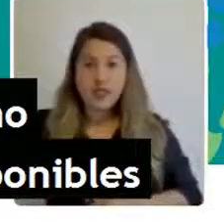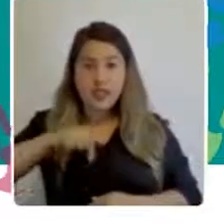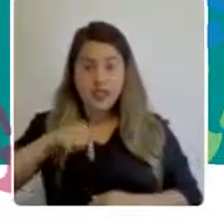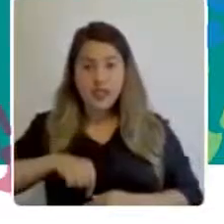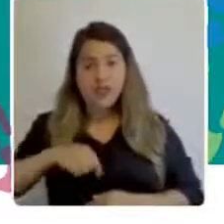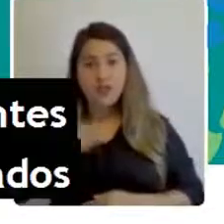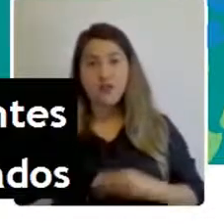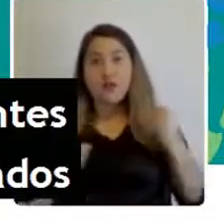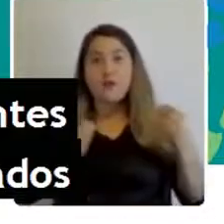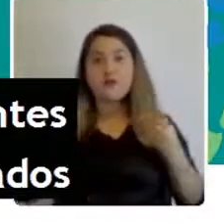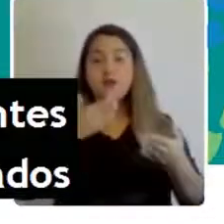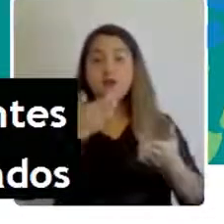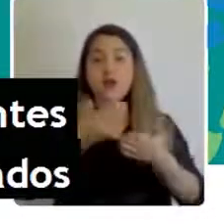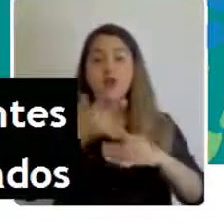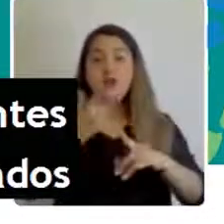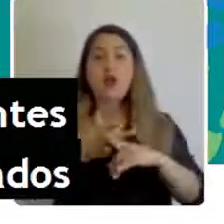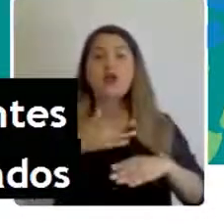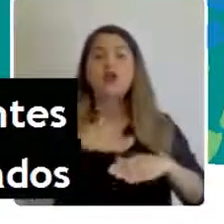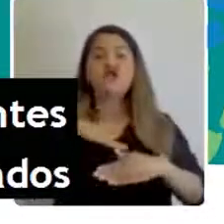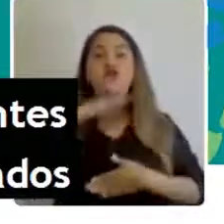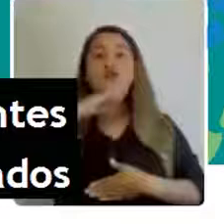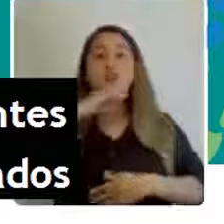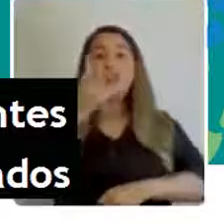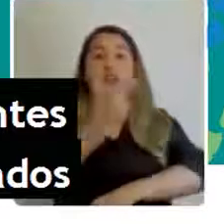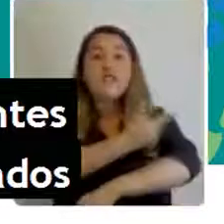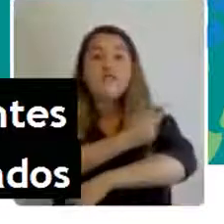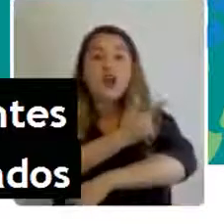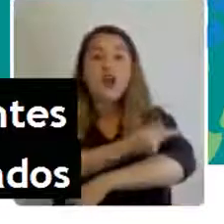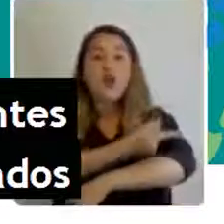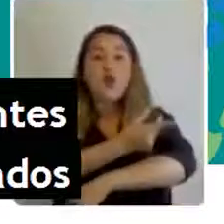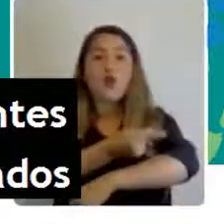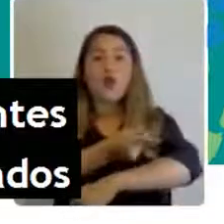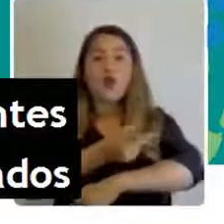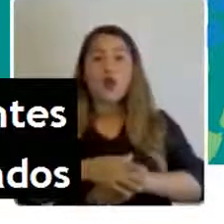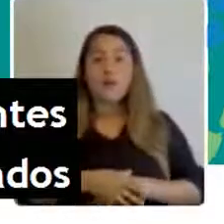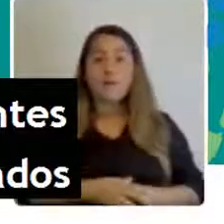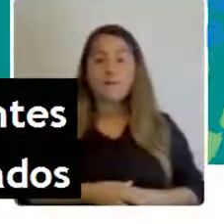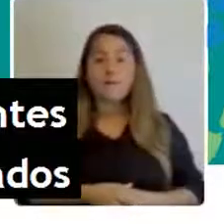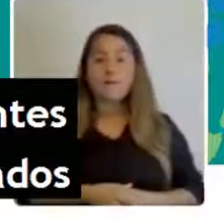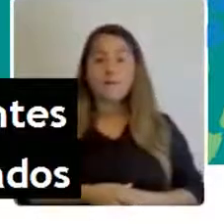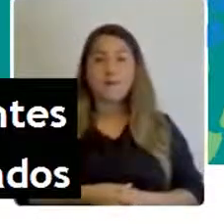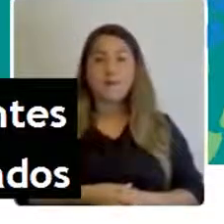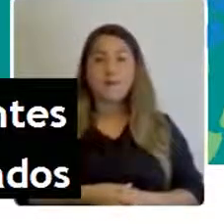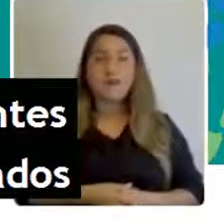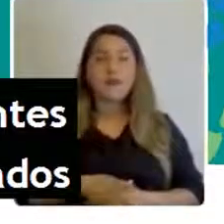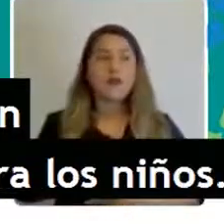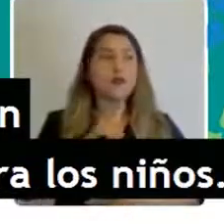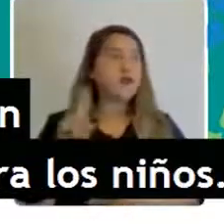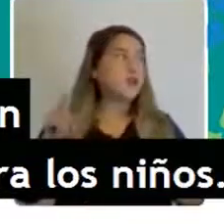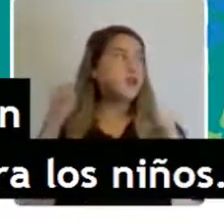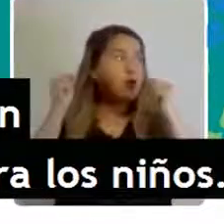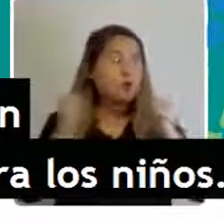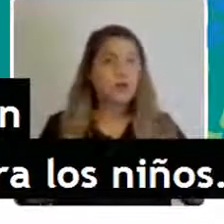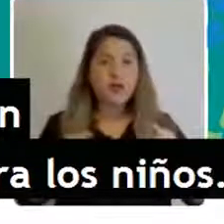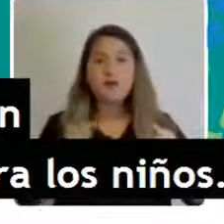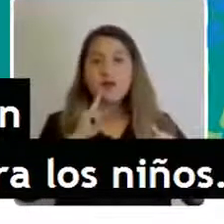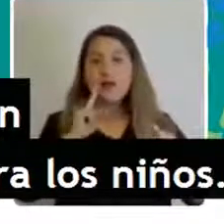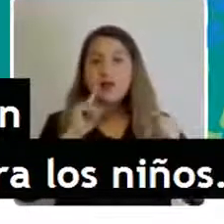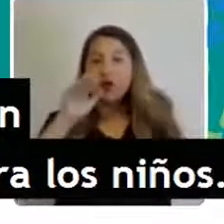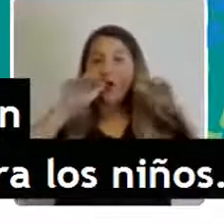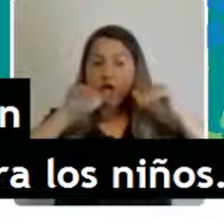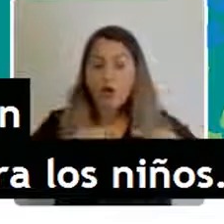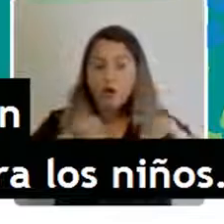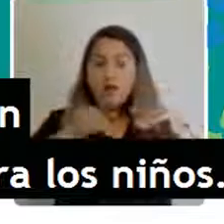available that we can comfortably bring the patients back without worrying about infecting them, especially those who are already